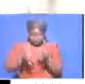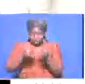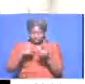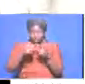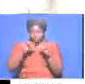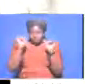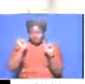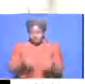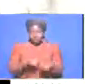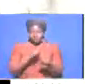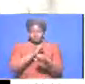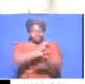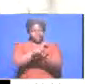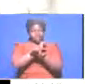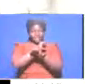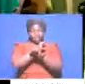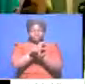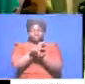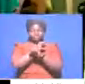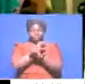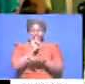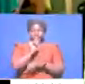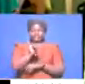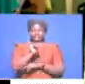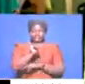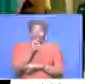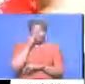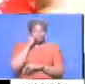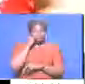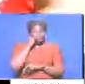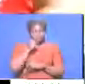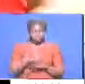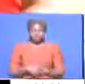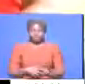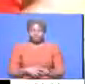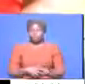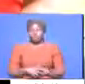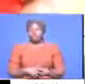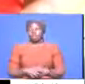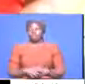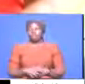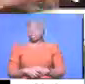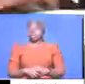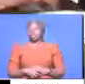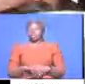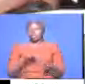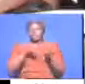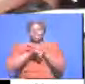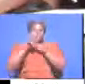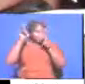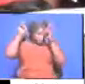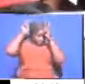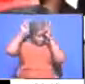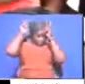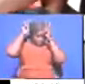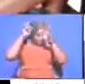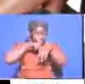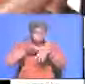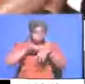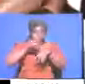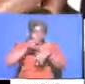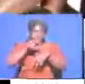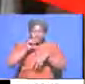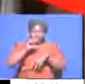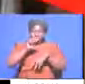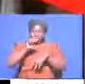to prevent the birth of sickle. Speaking in Kakamega ahead of the World Haemophiliaday celebrated worldwide every